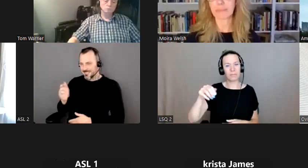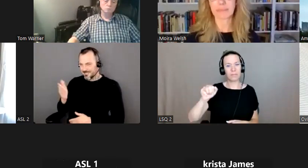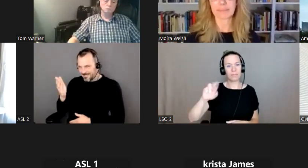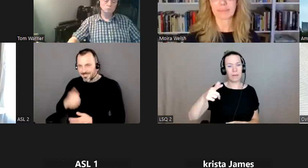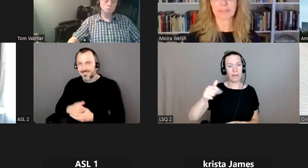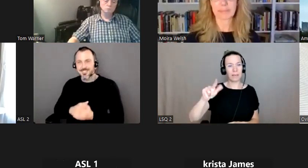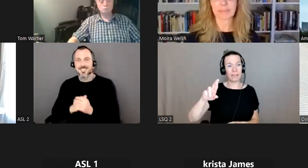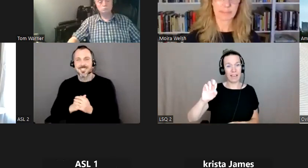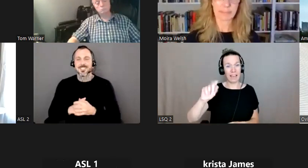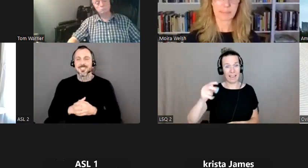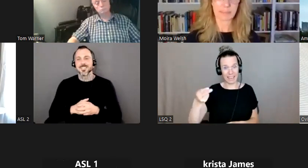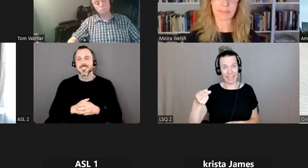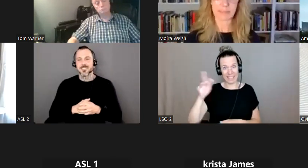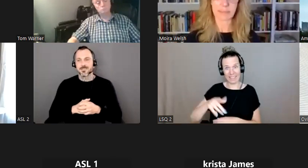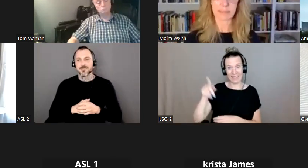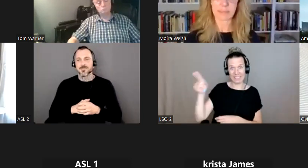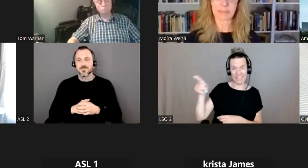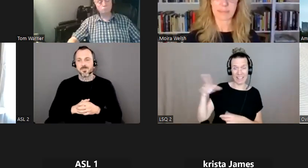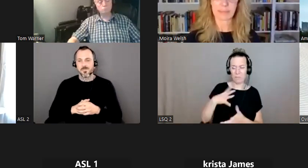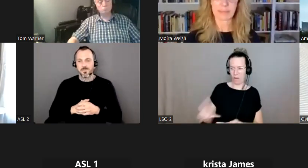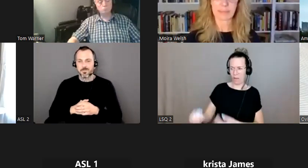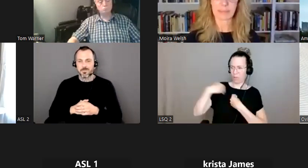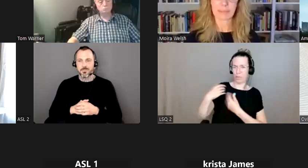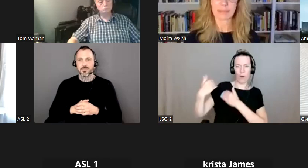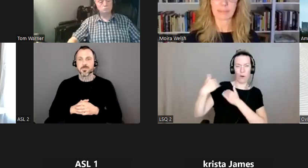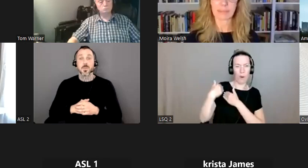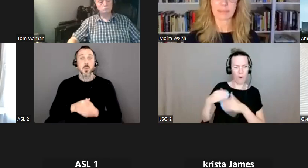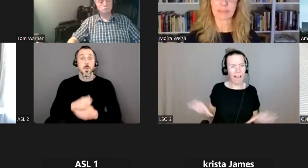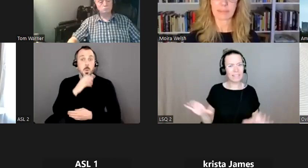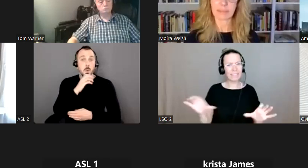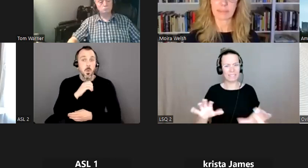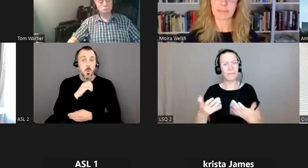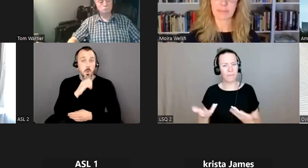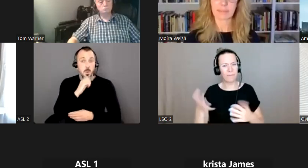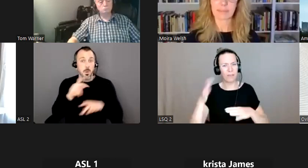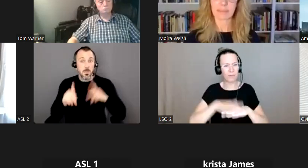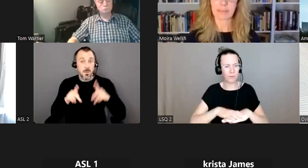playing a stronger role on what's happening with older people around the